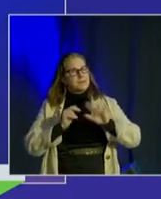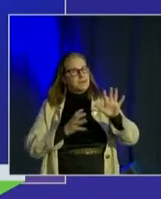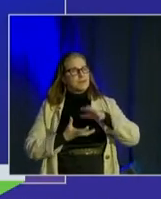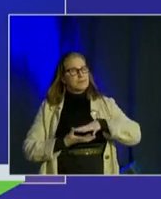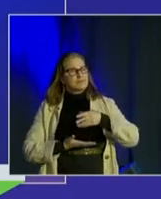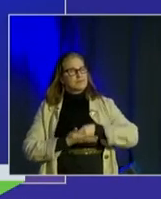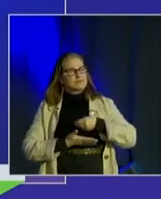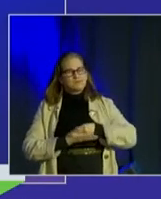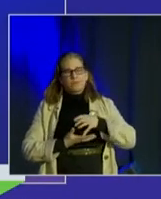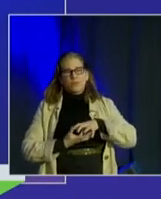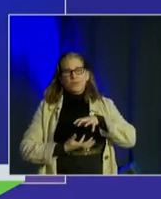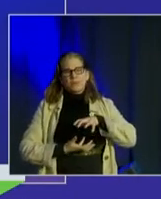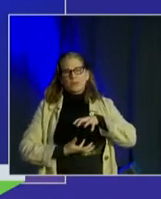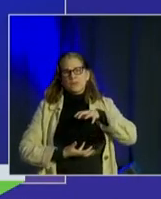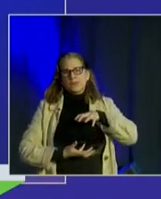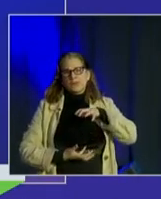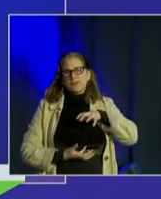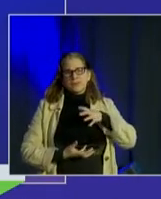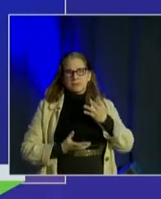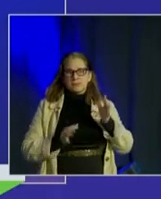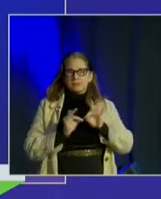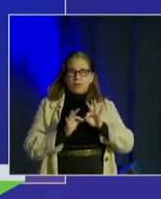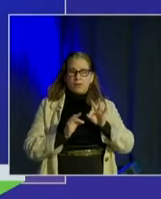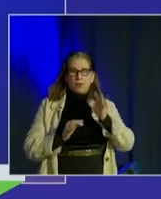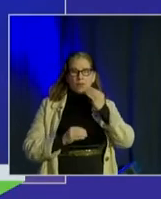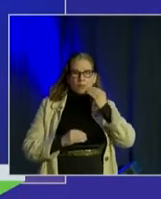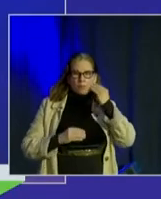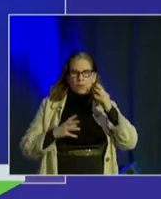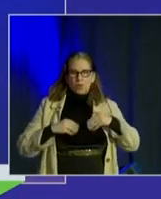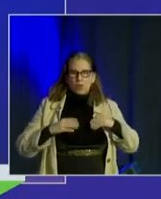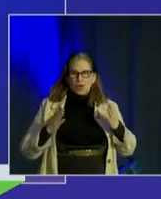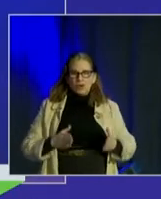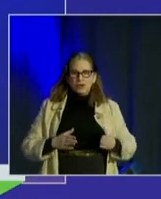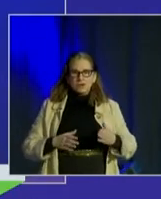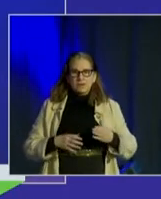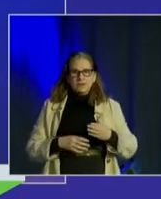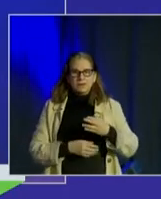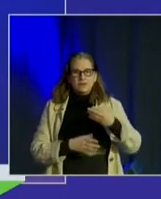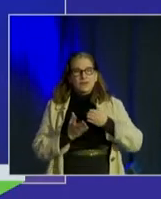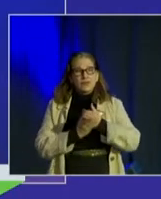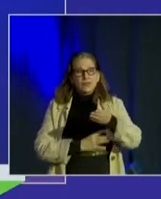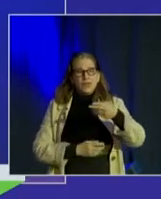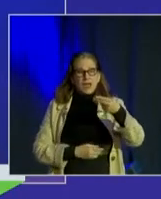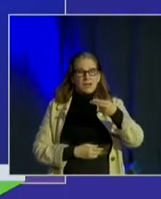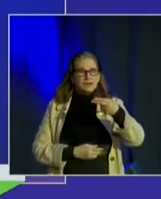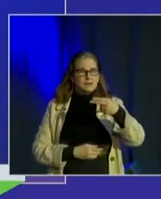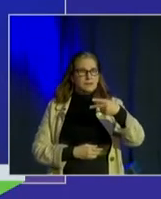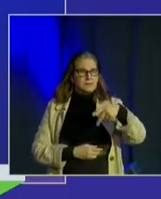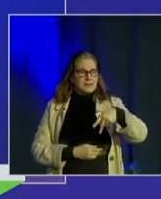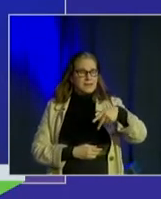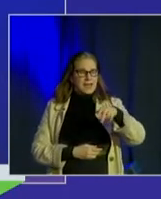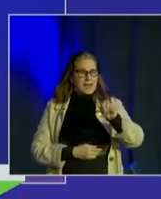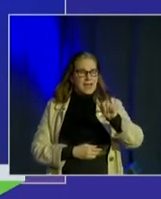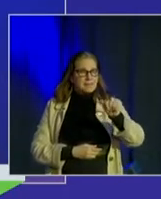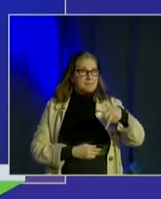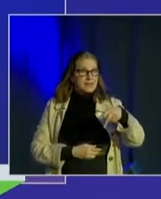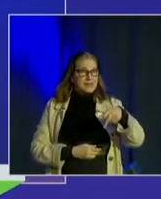through HPAP and another program we have for our own employees in DC government. EHAP